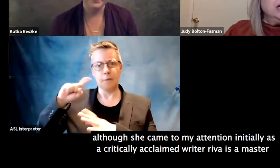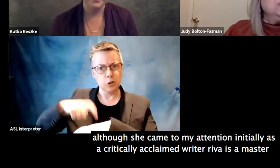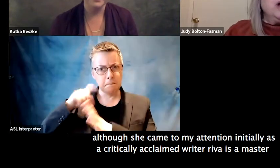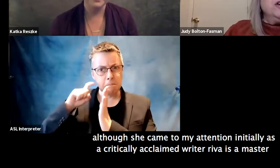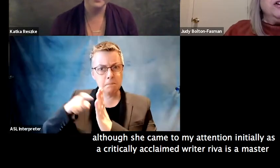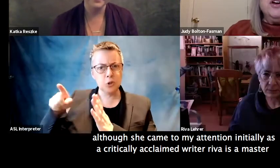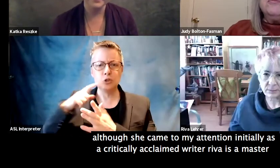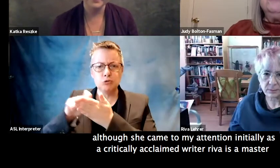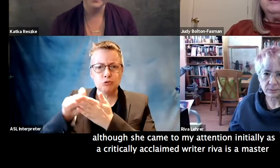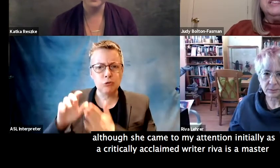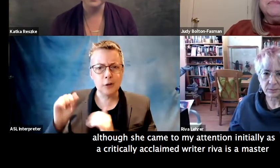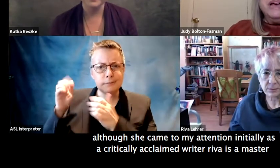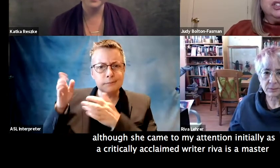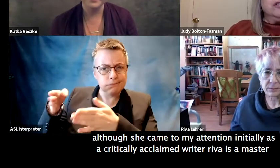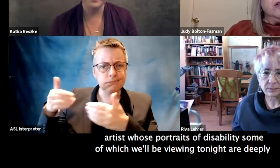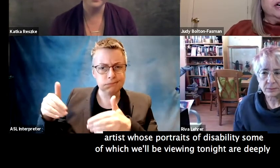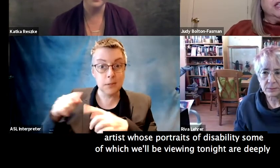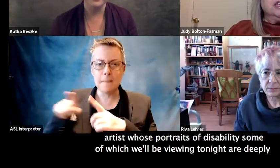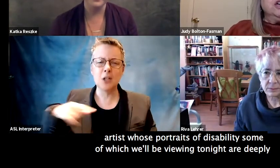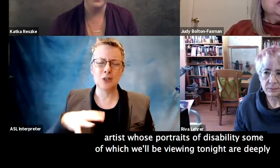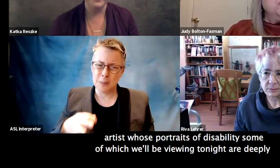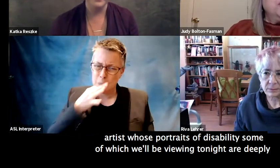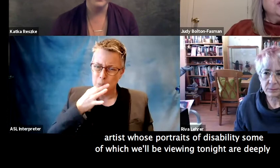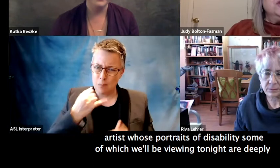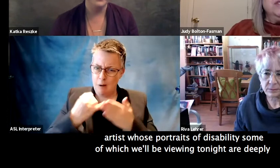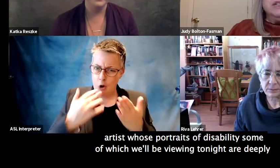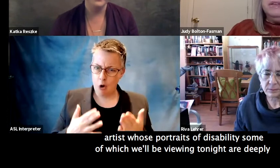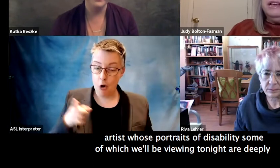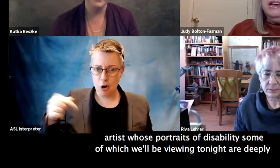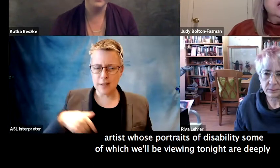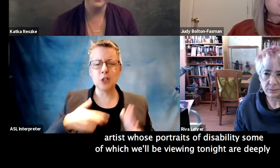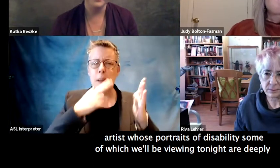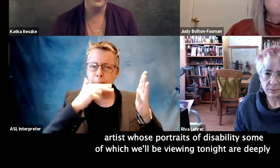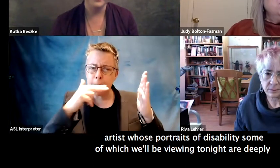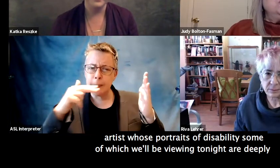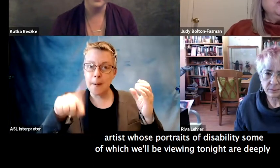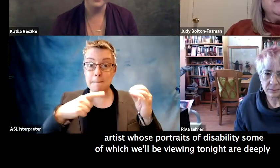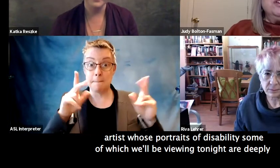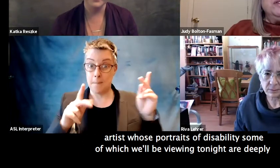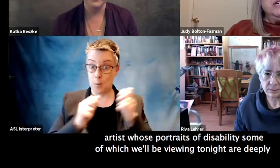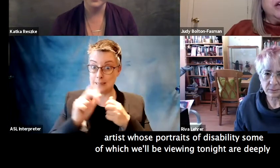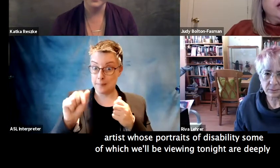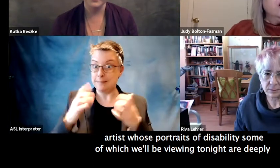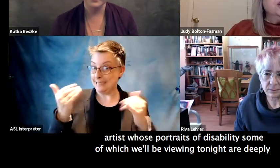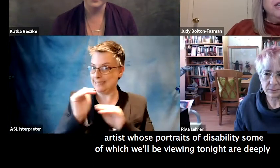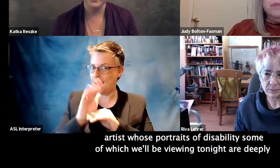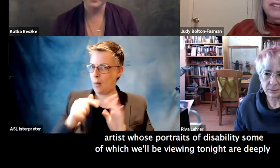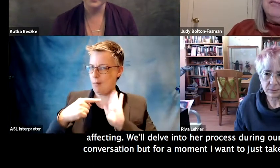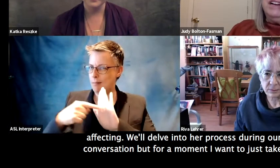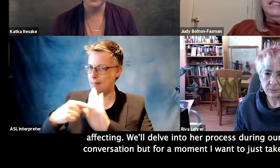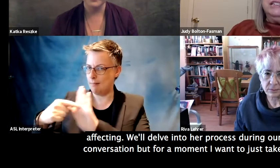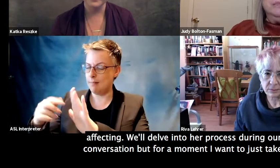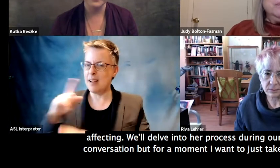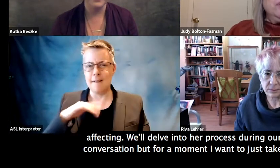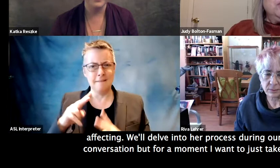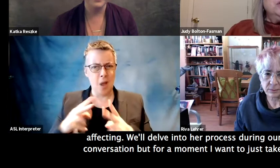acclaimed writer, Riva is a master artist whose portraits of disability, some of which we'll be viewing tonight, are deeply